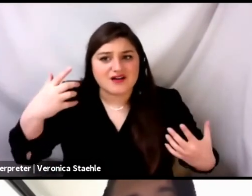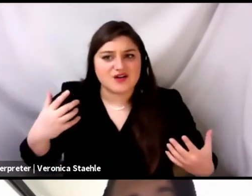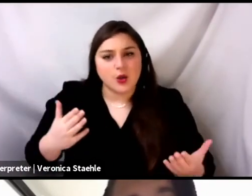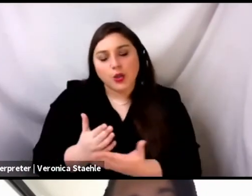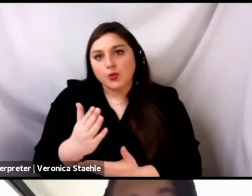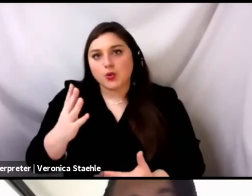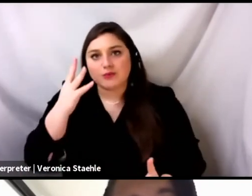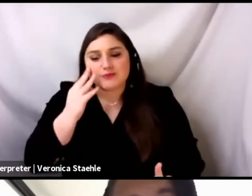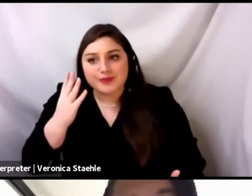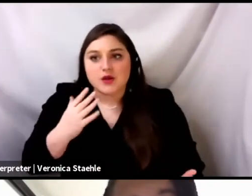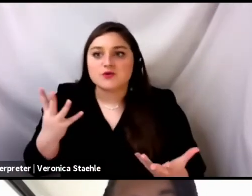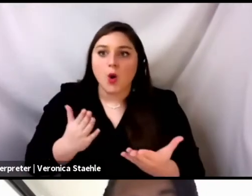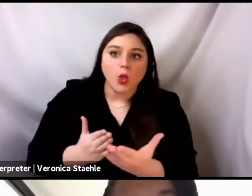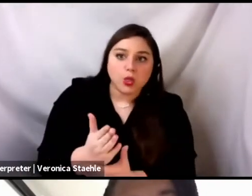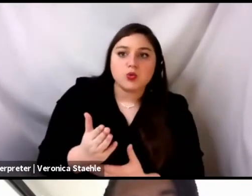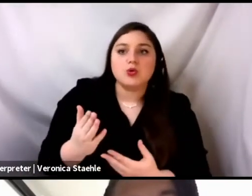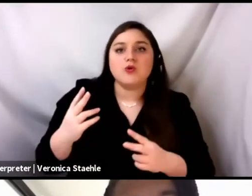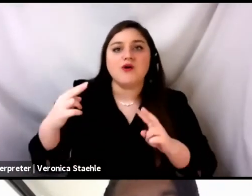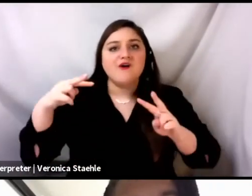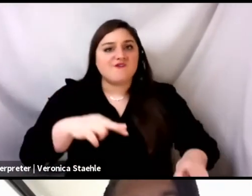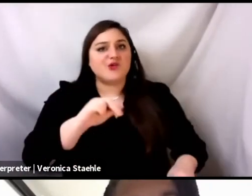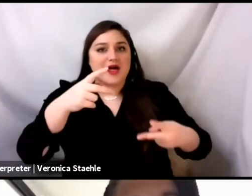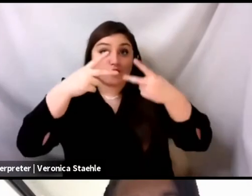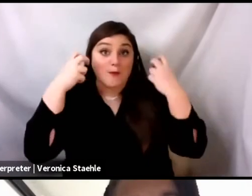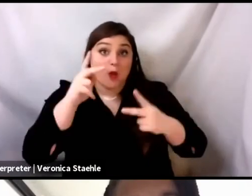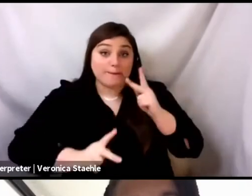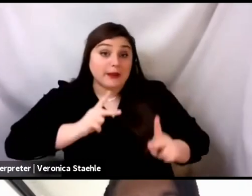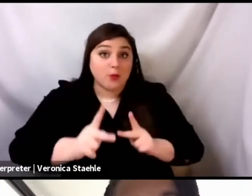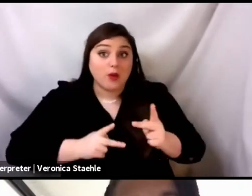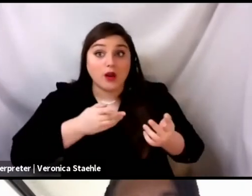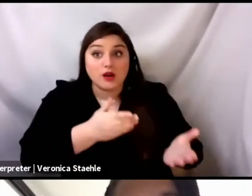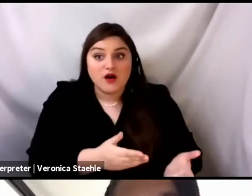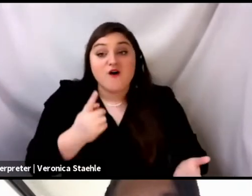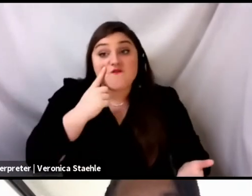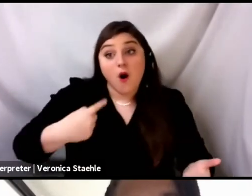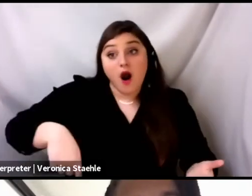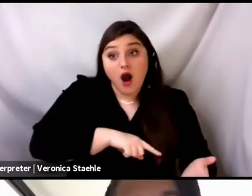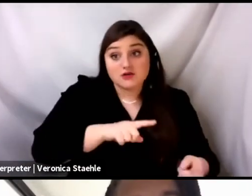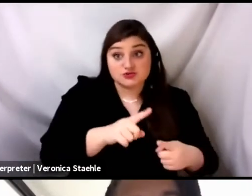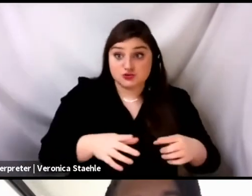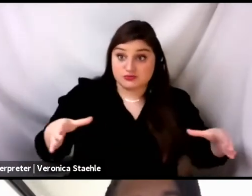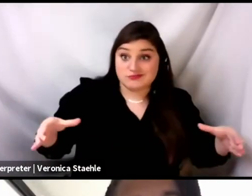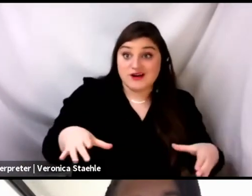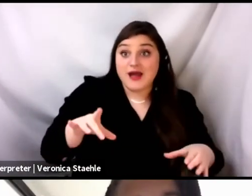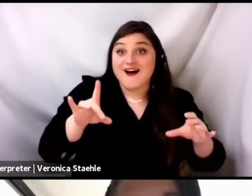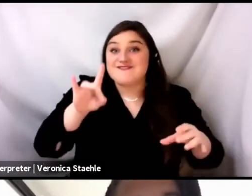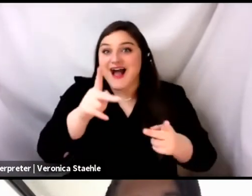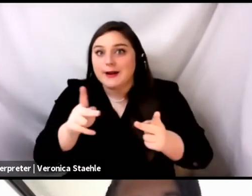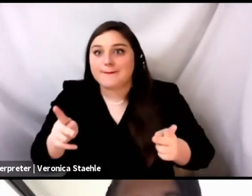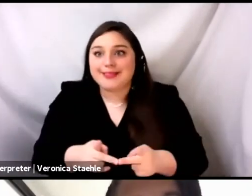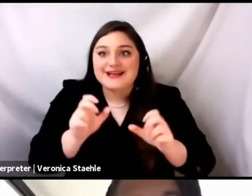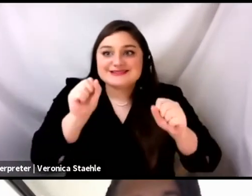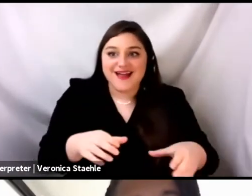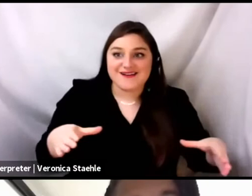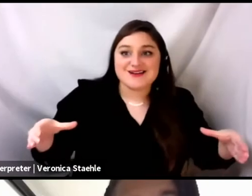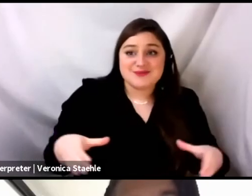coming from, of being a criminalized people, coming together can often be really hard. You know, it can be beautiful too. And